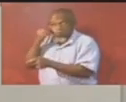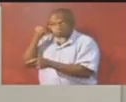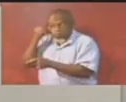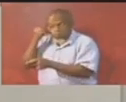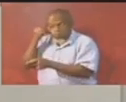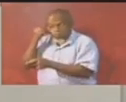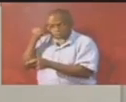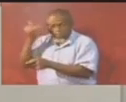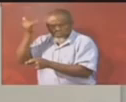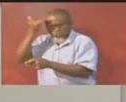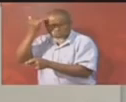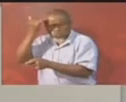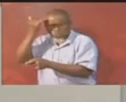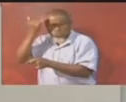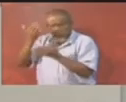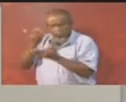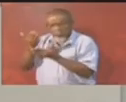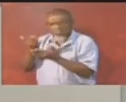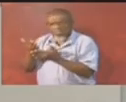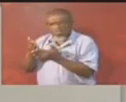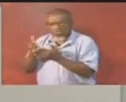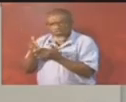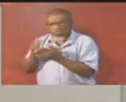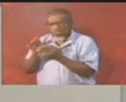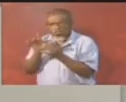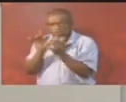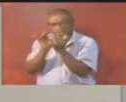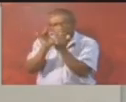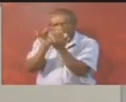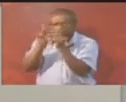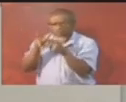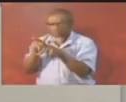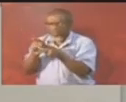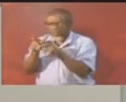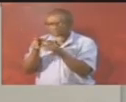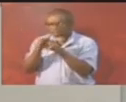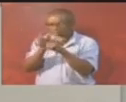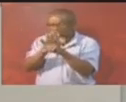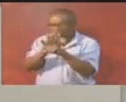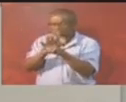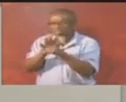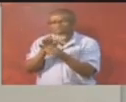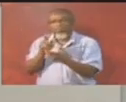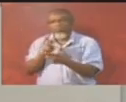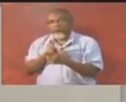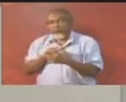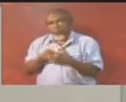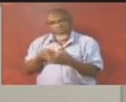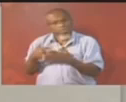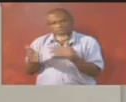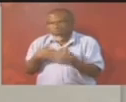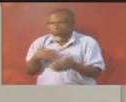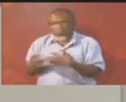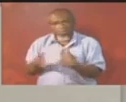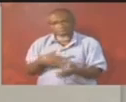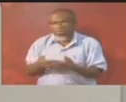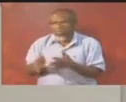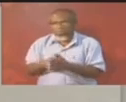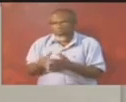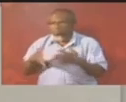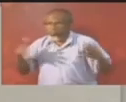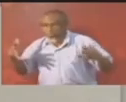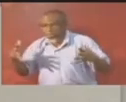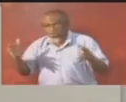been exposed, or if they're at home and they are actually ill, we want to recommend that no matter the size of the household, you designate yourself